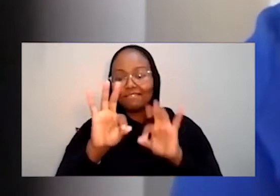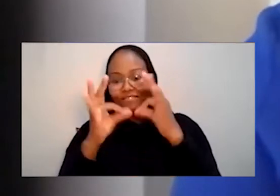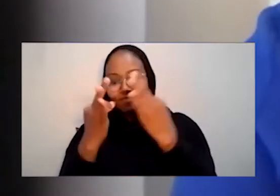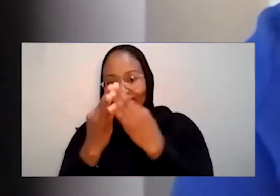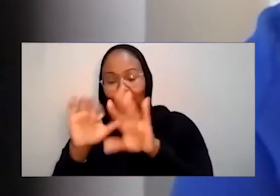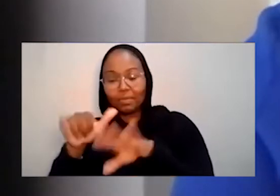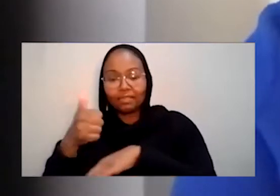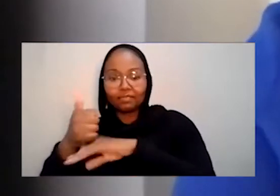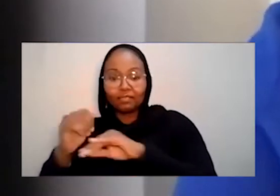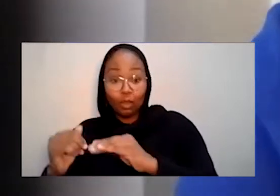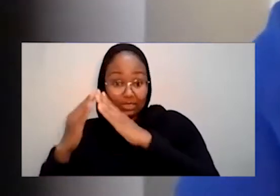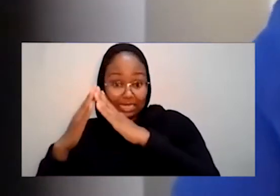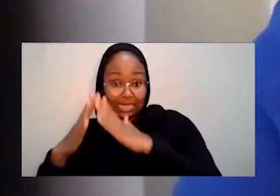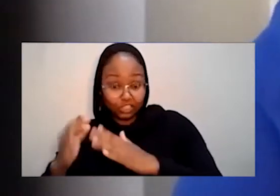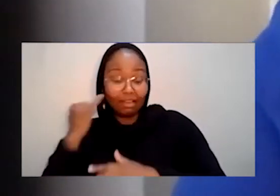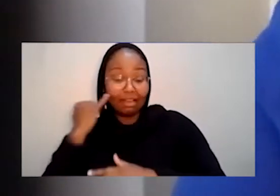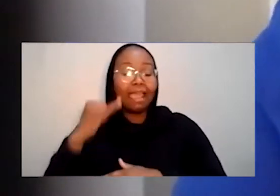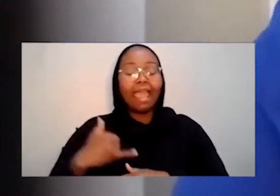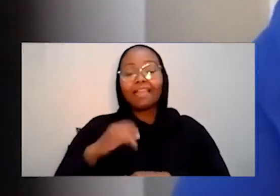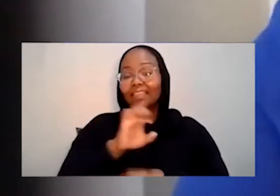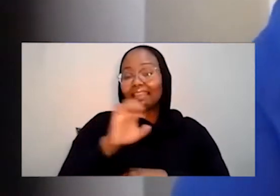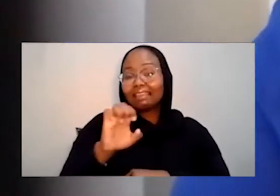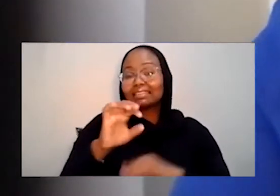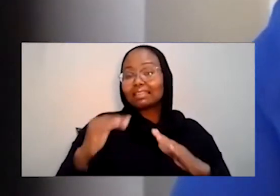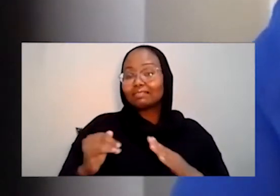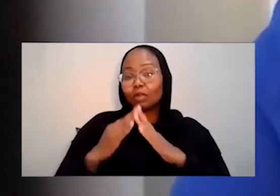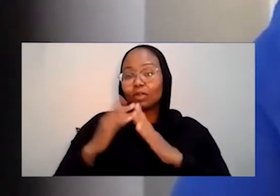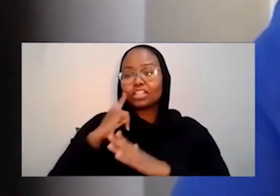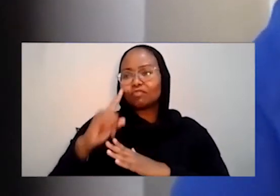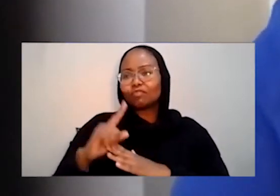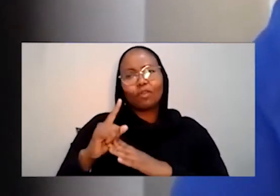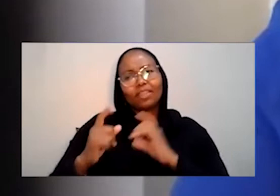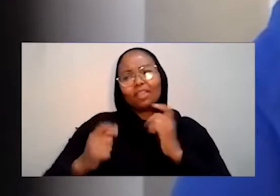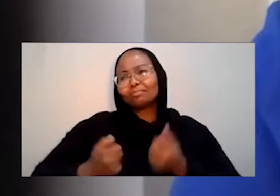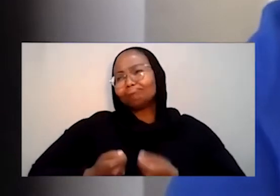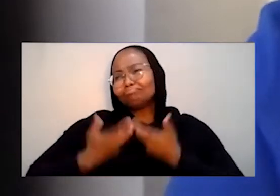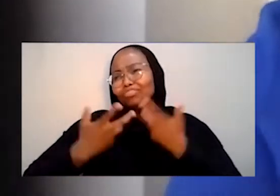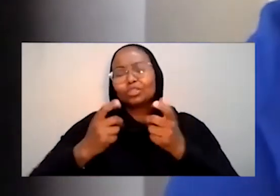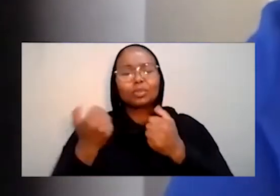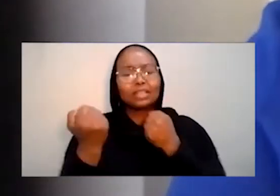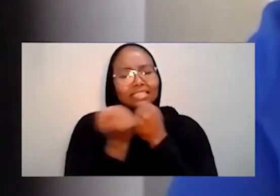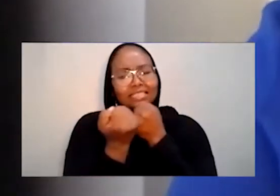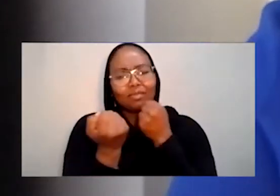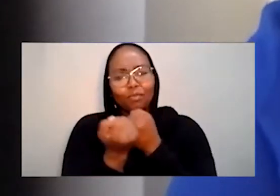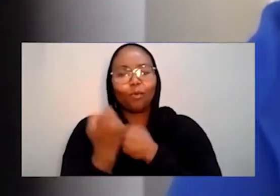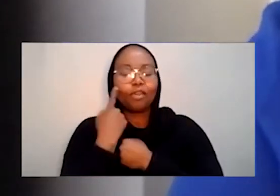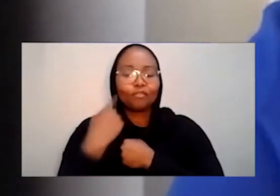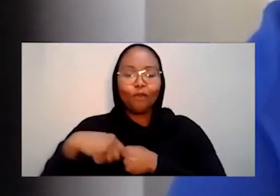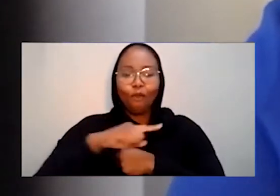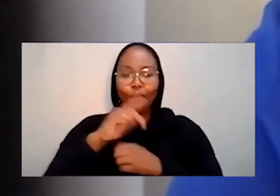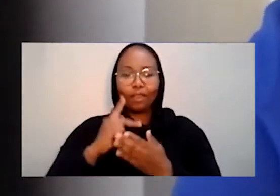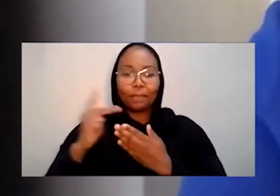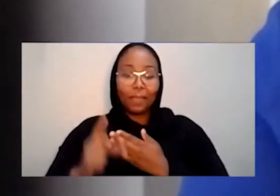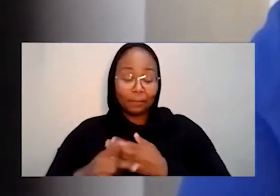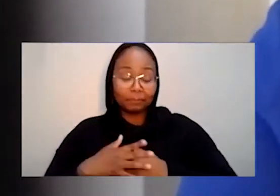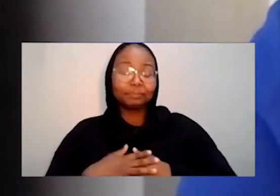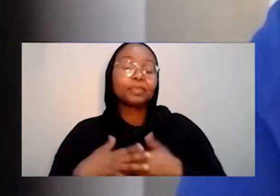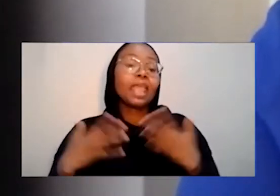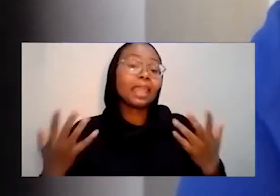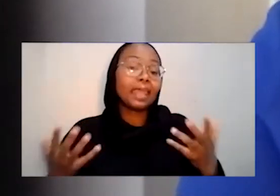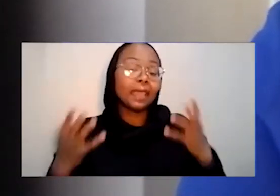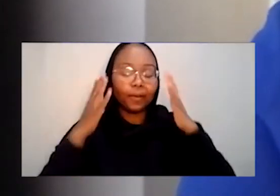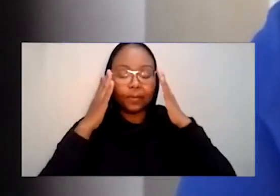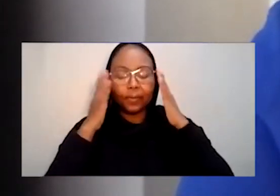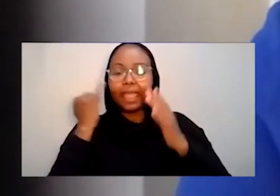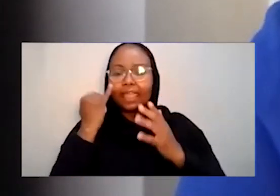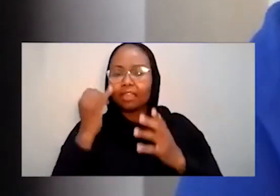Gunderson Family Fund, and the Eastman Foundation for their generous support of the Stranger Sister Social Impact Campaign. Now, if you have